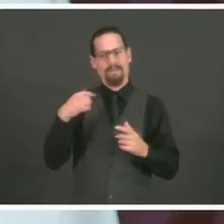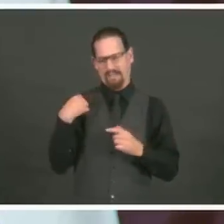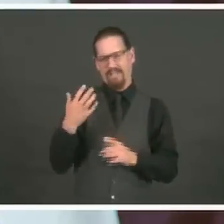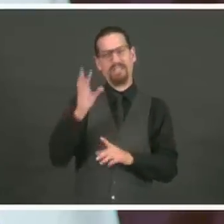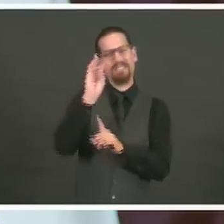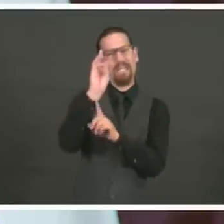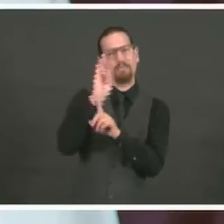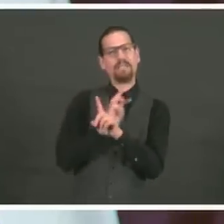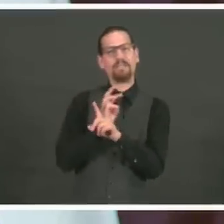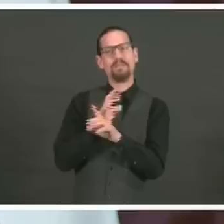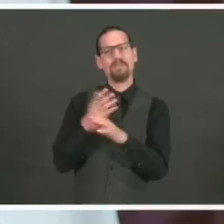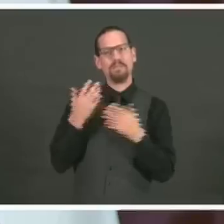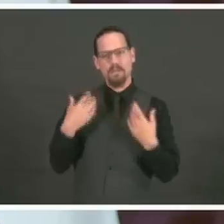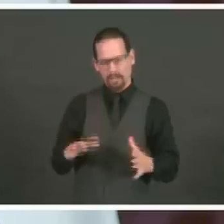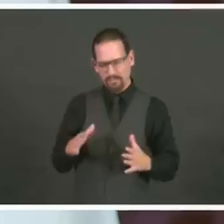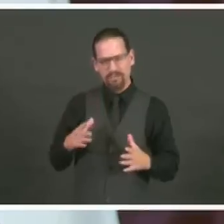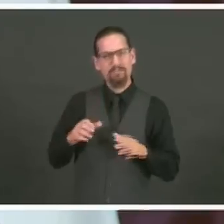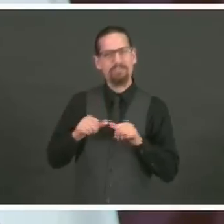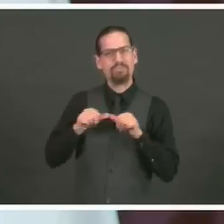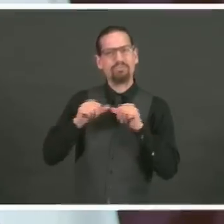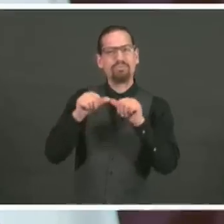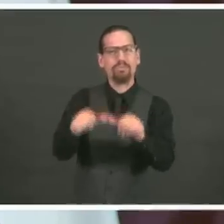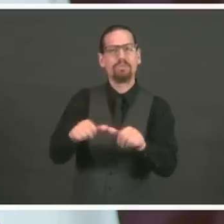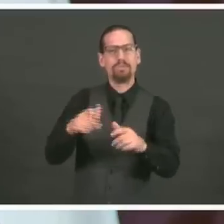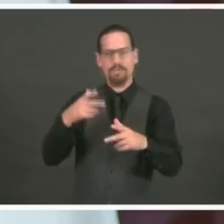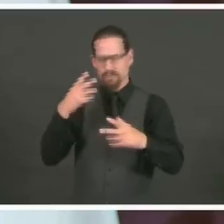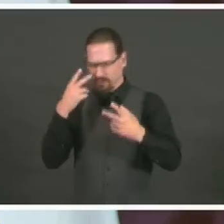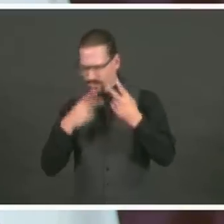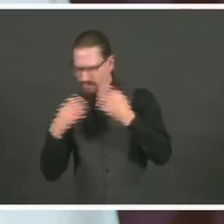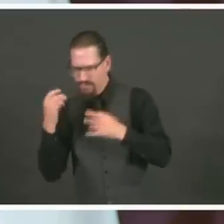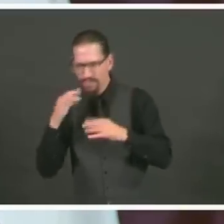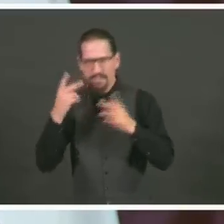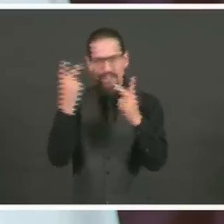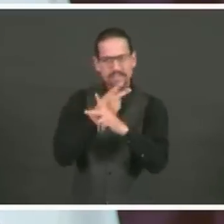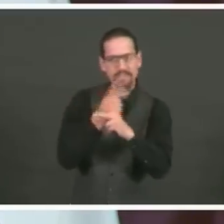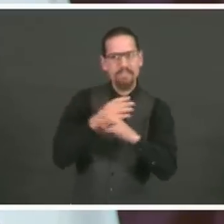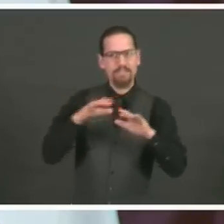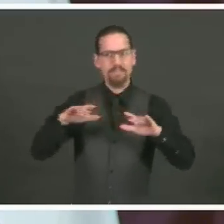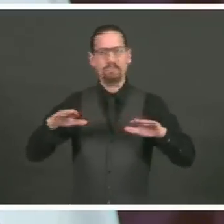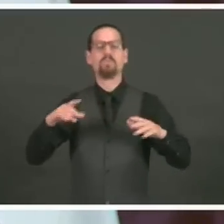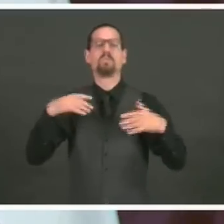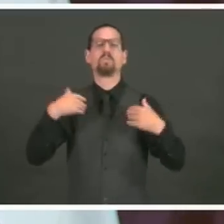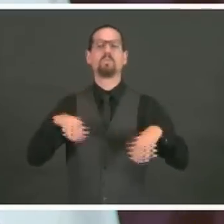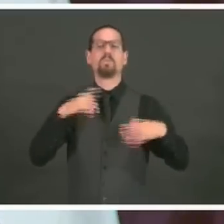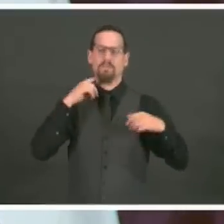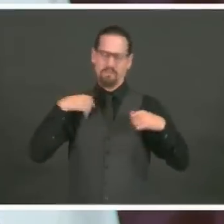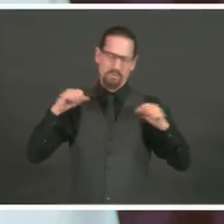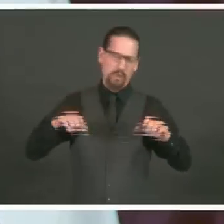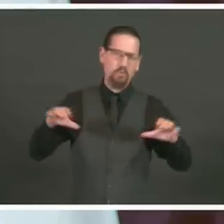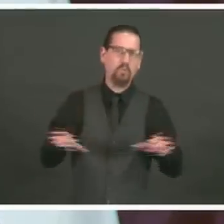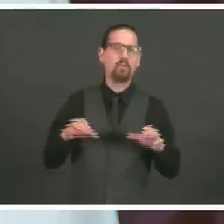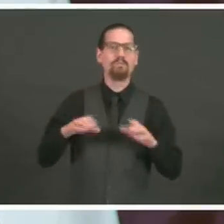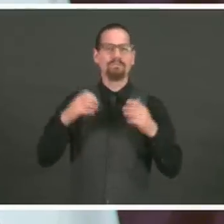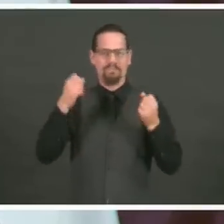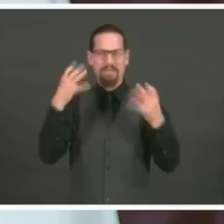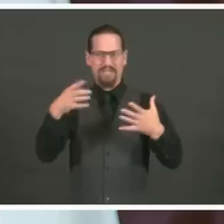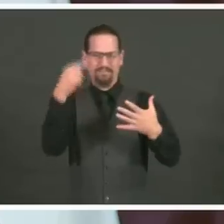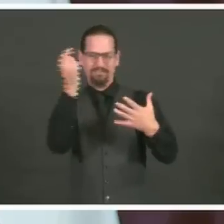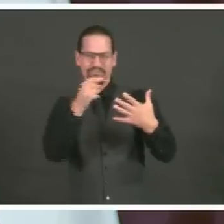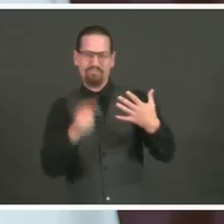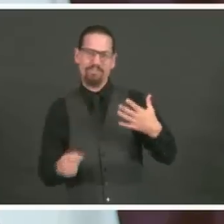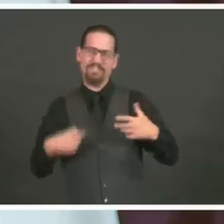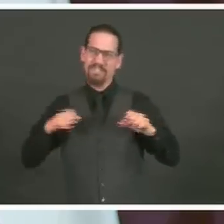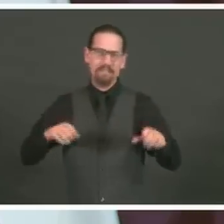that we are capable of doing great things. We're capable of doing great things when we need to,